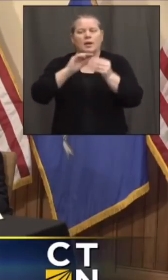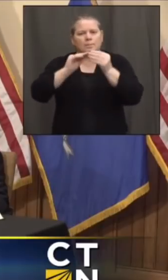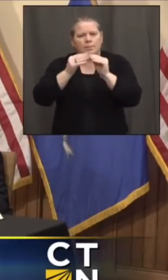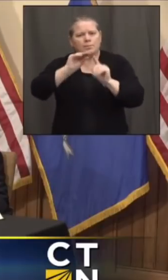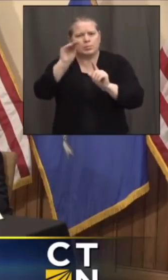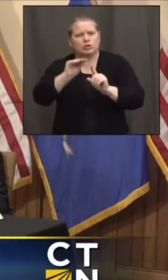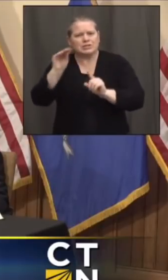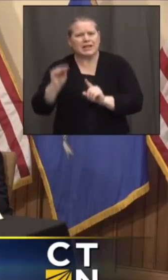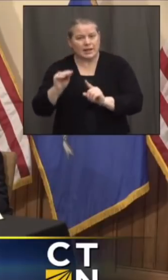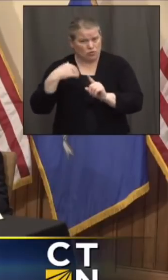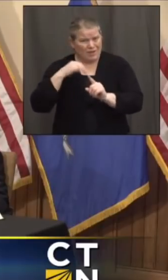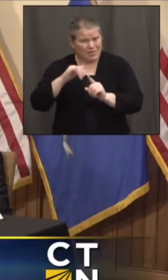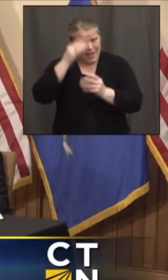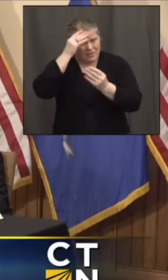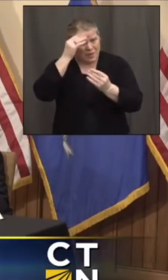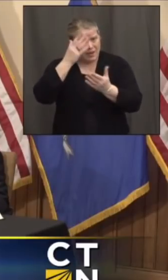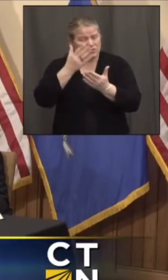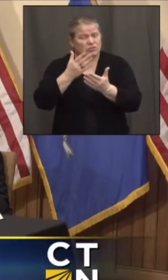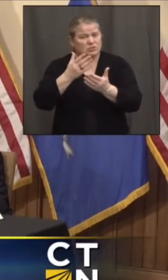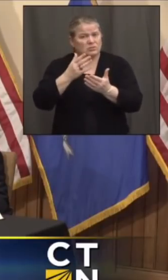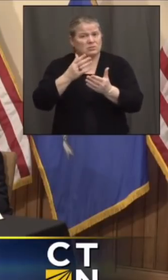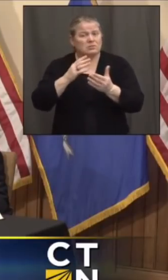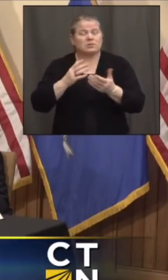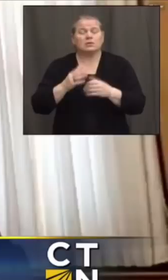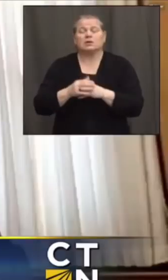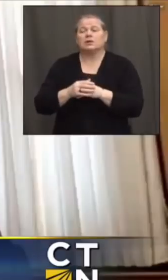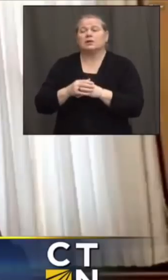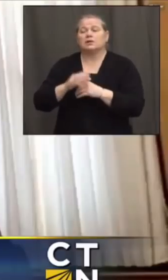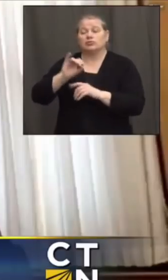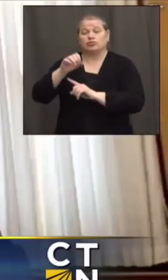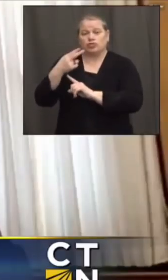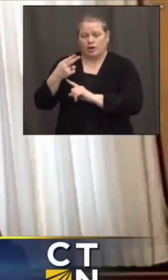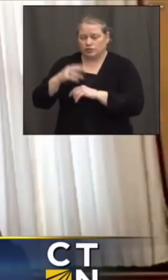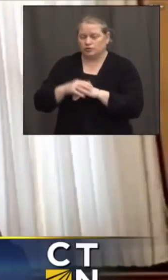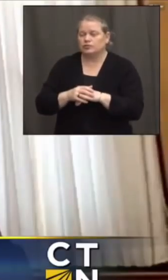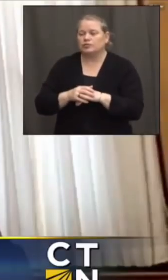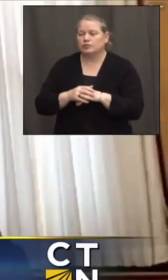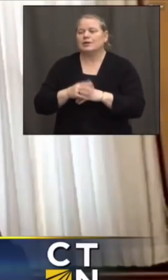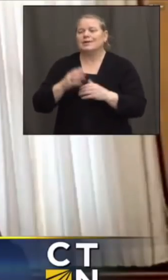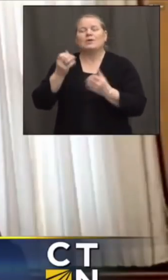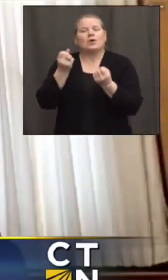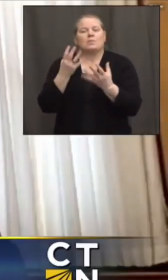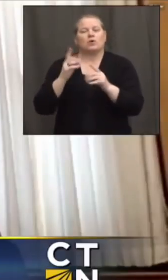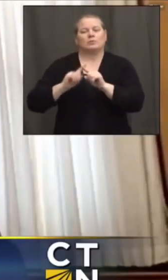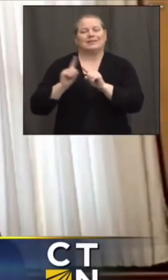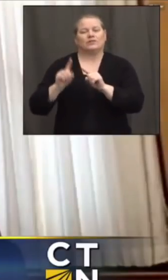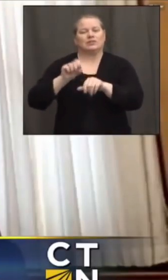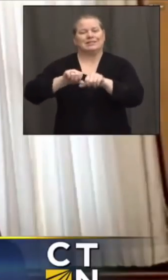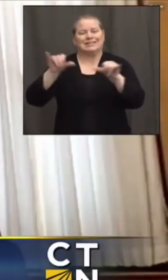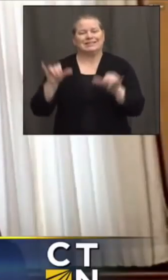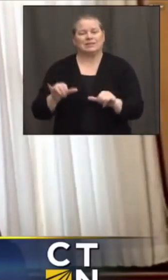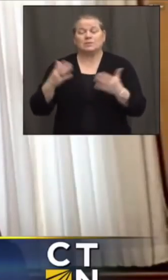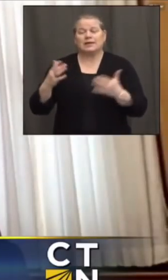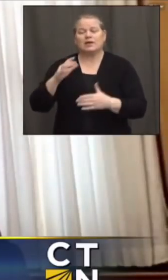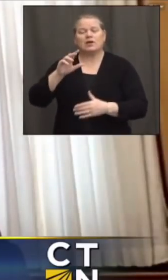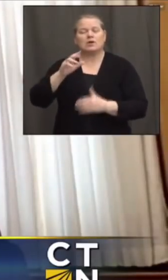pull the data together because multiple different systems are being used here. VAMS is the one that people know about a lot, but a number of our hospitals